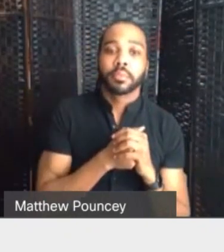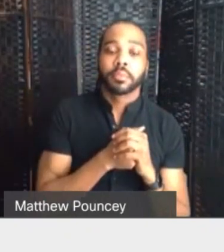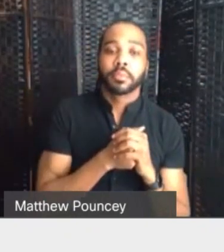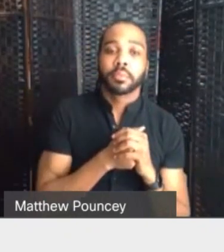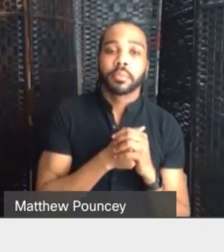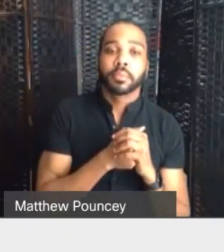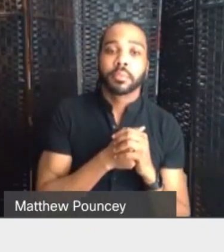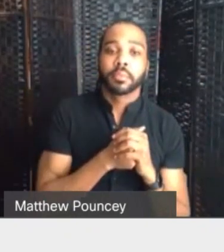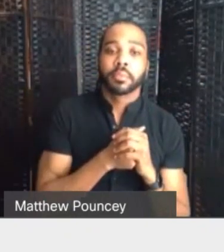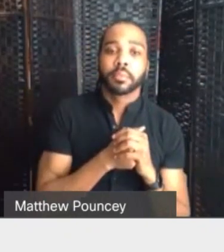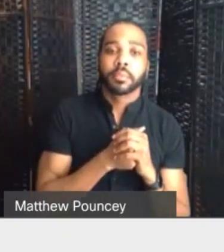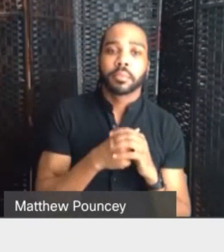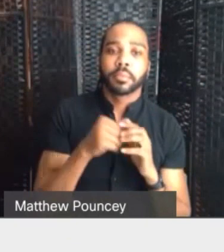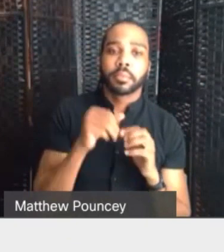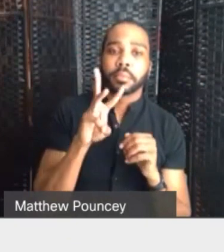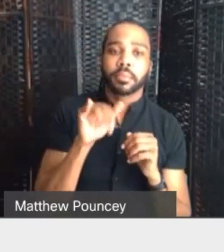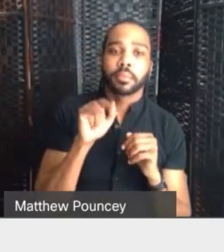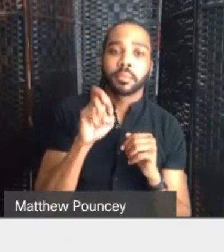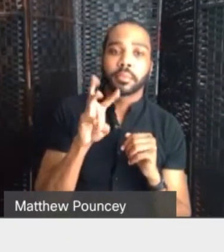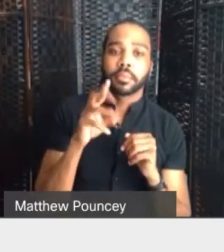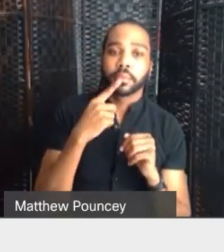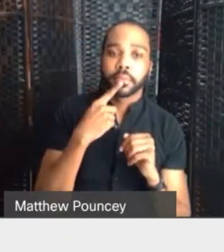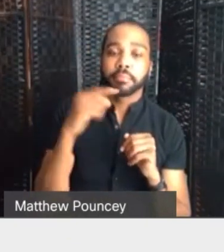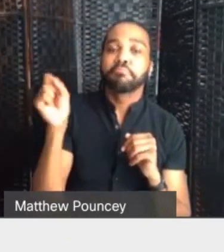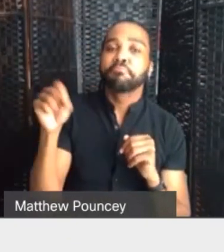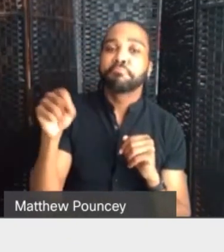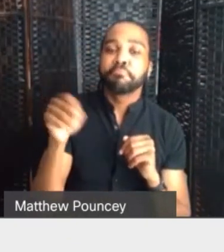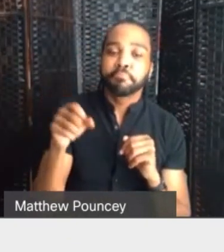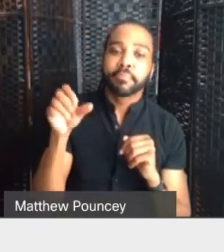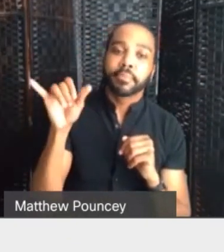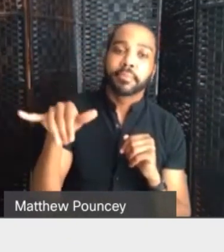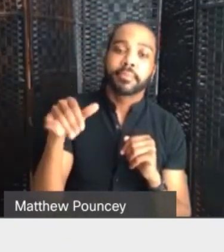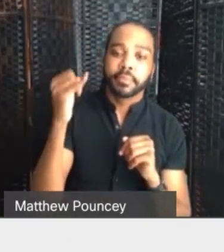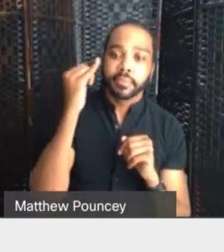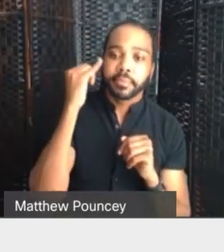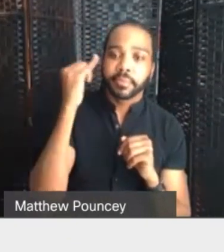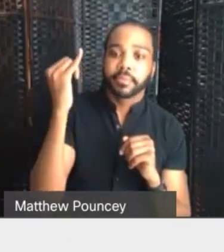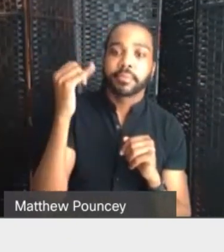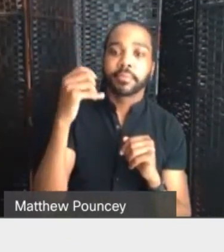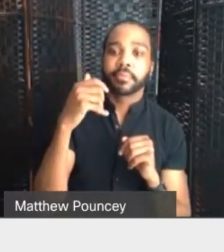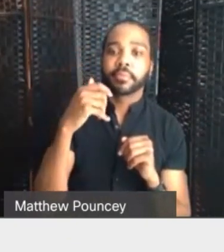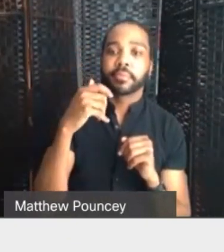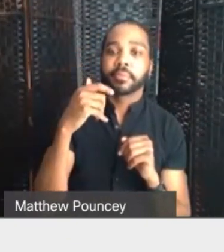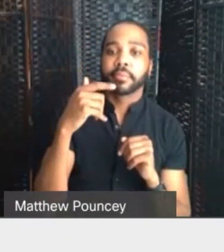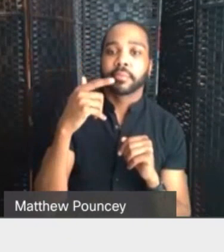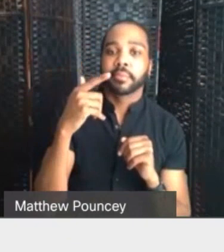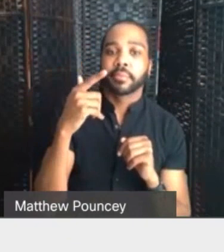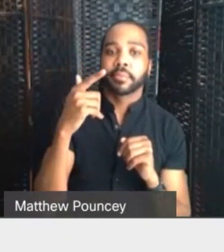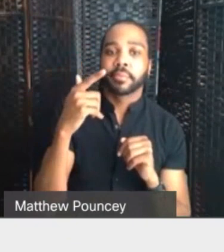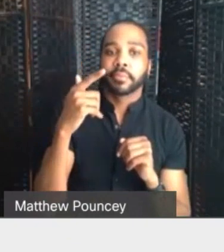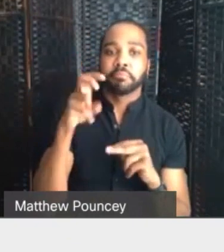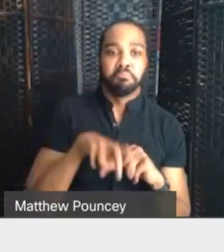Yeah, the idea of being on a